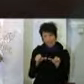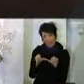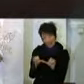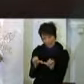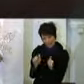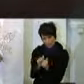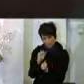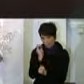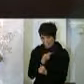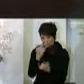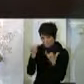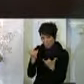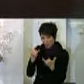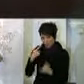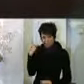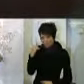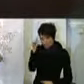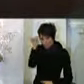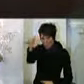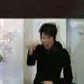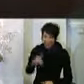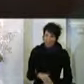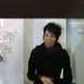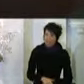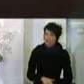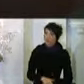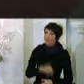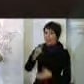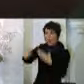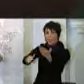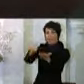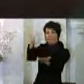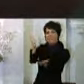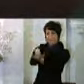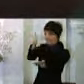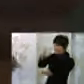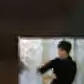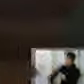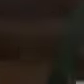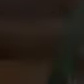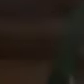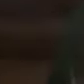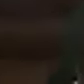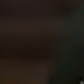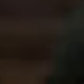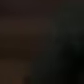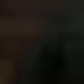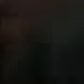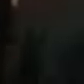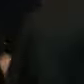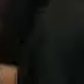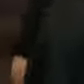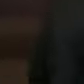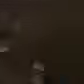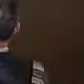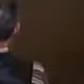with us now and evermore. Amen. Go in peace.